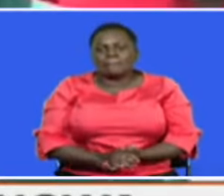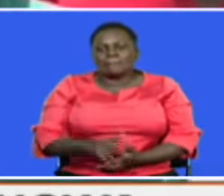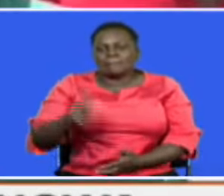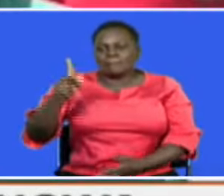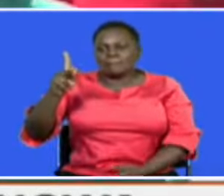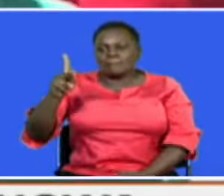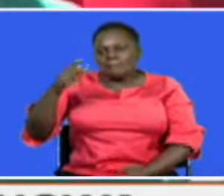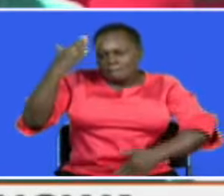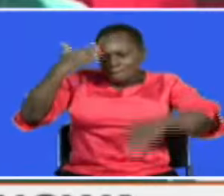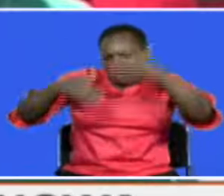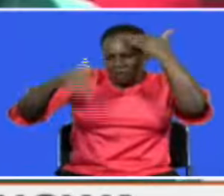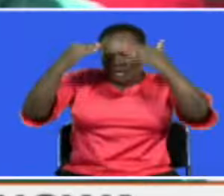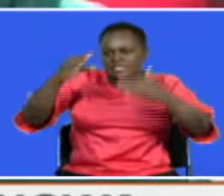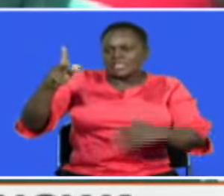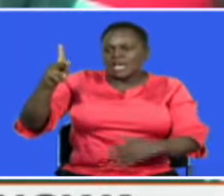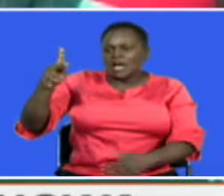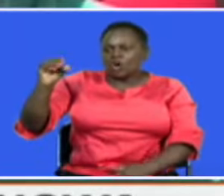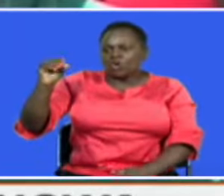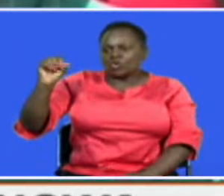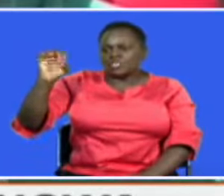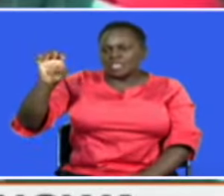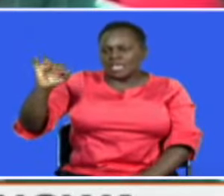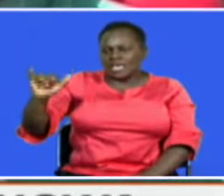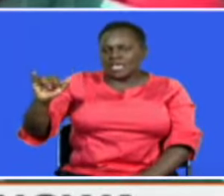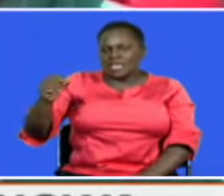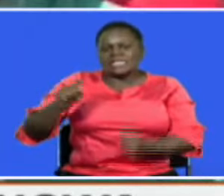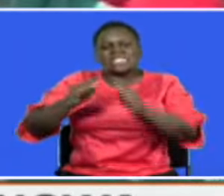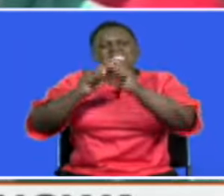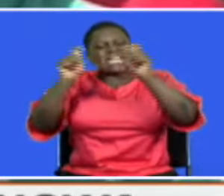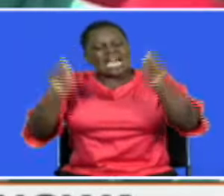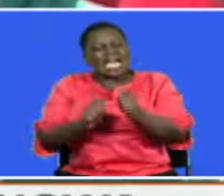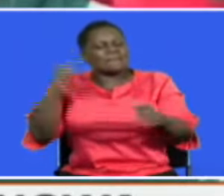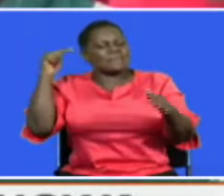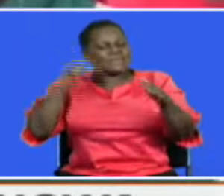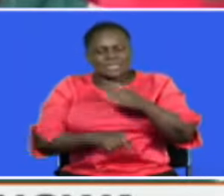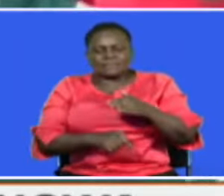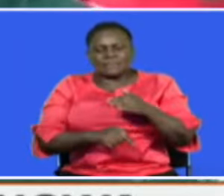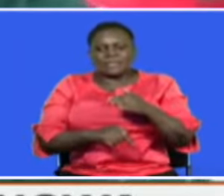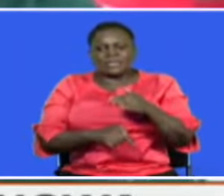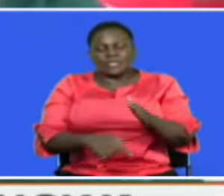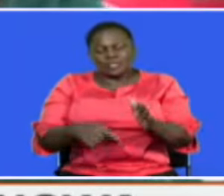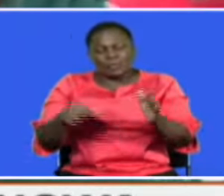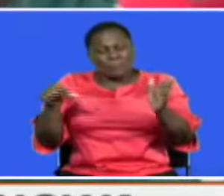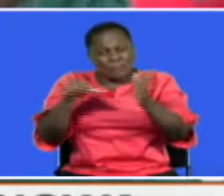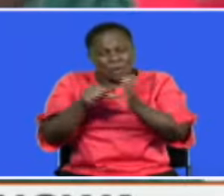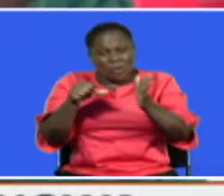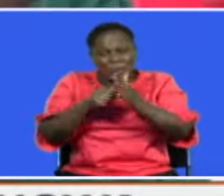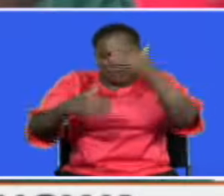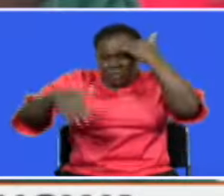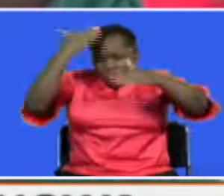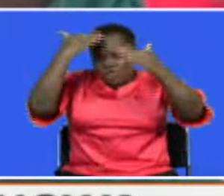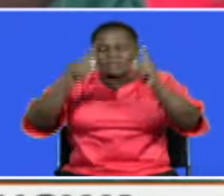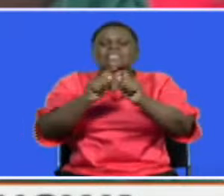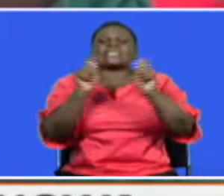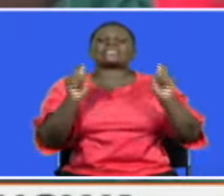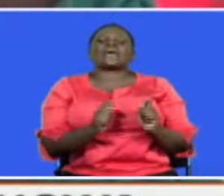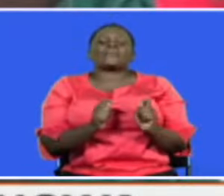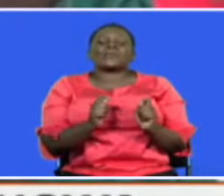Koske, Professor Koske, is a product of tribalism. What has been bedeviling this institution